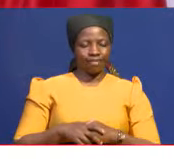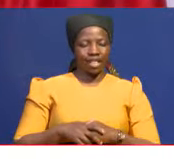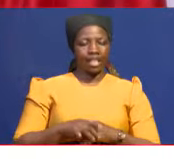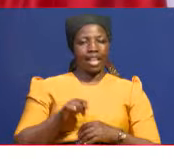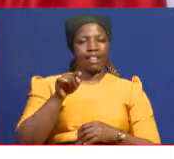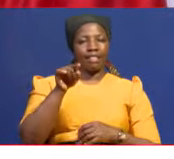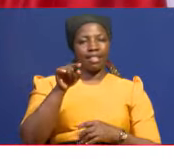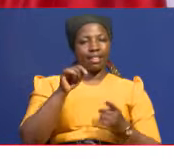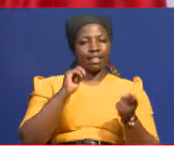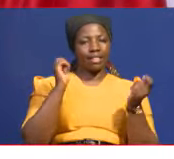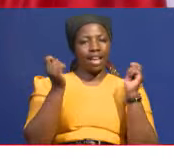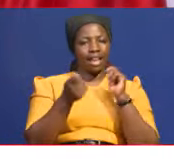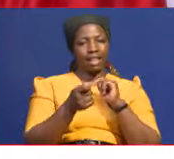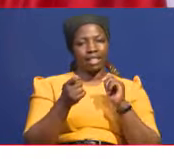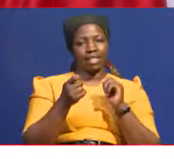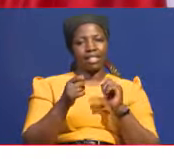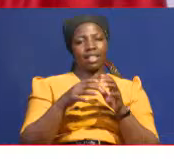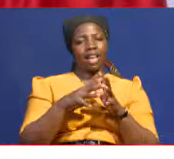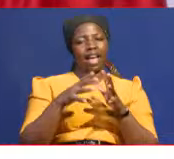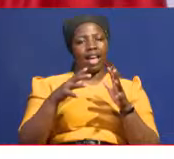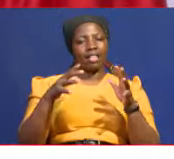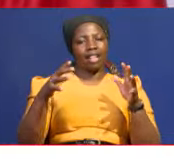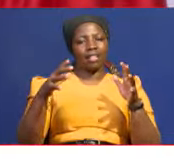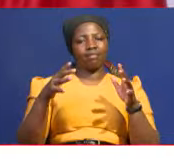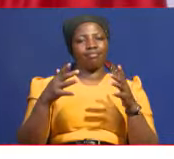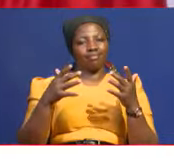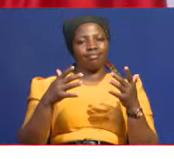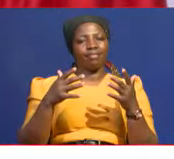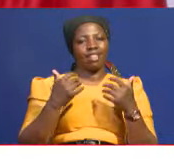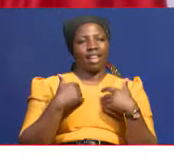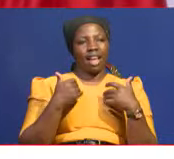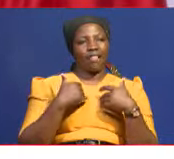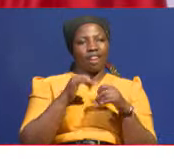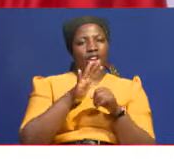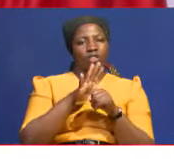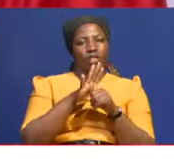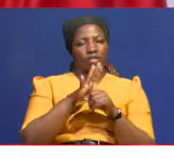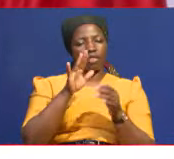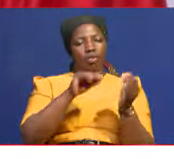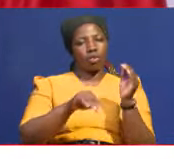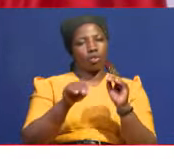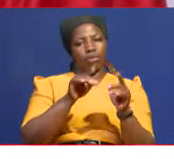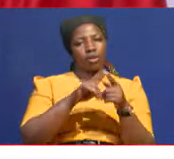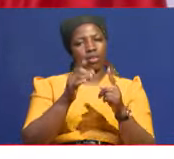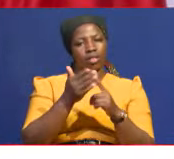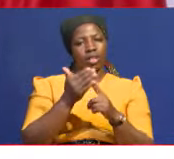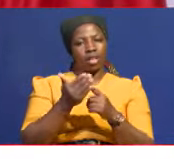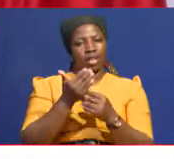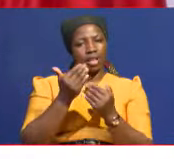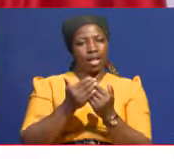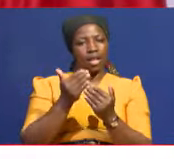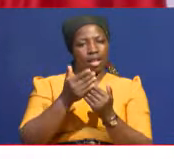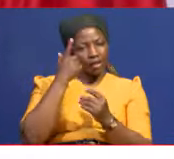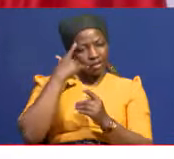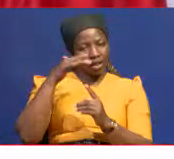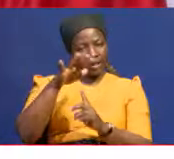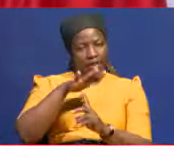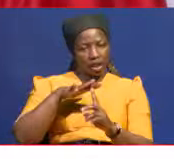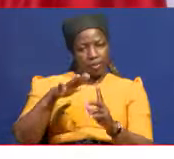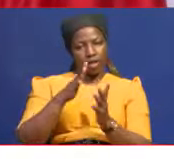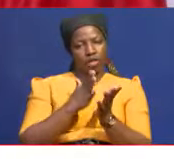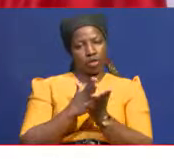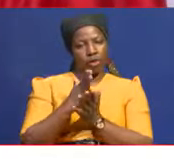this turnaround extends further and covers a robust contribution to environmental conservation through the Greening